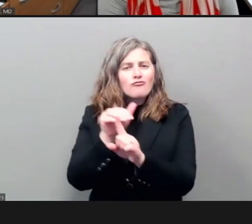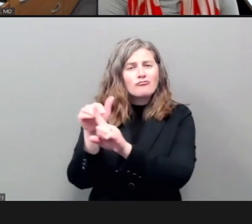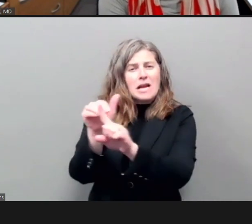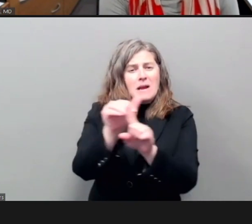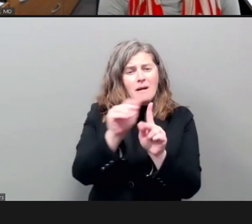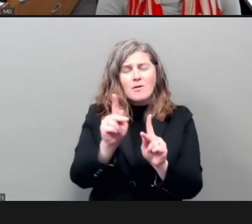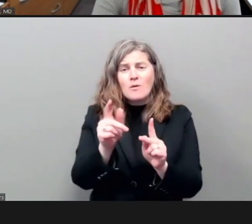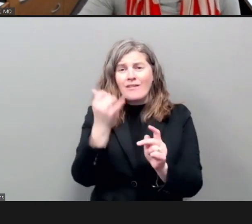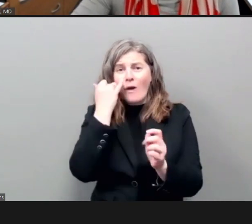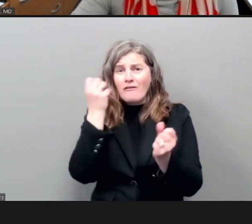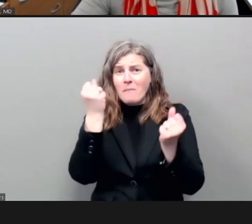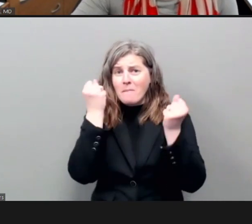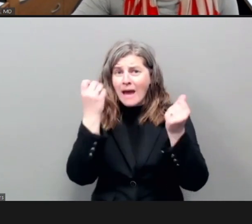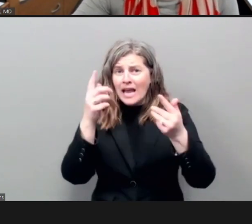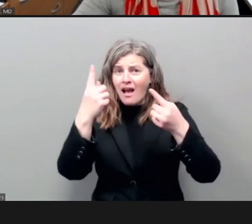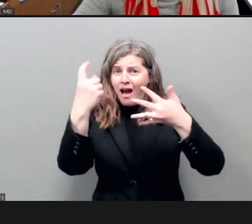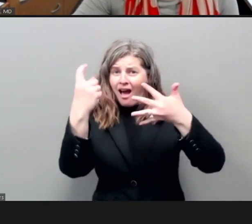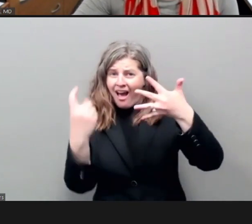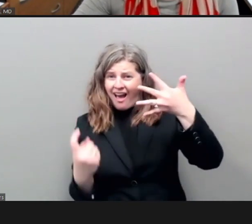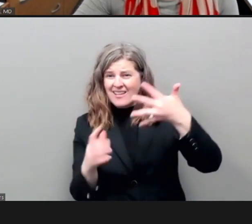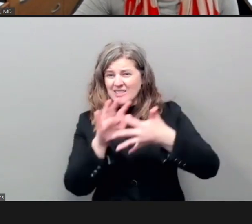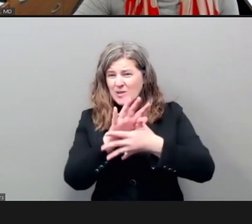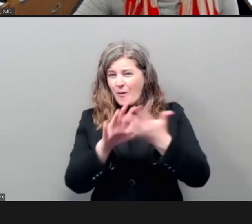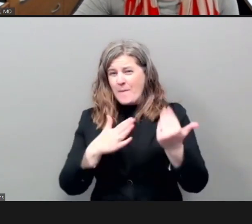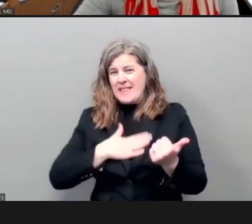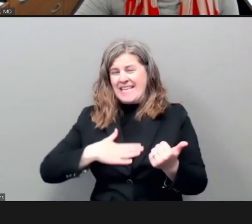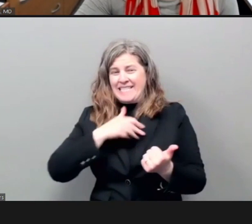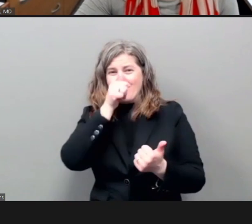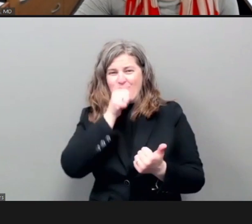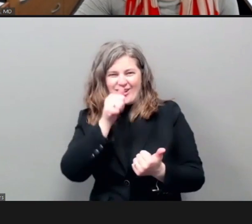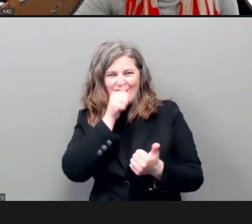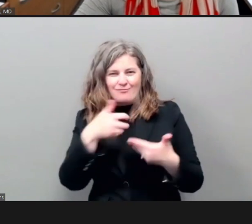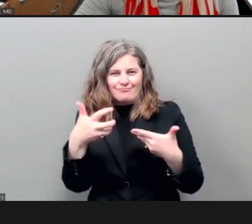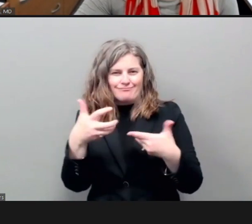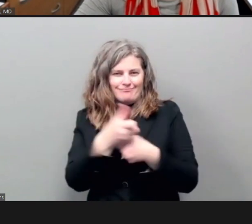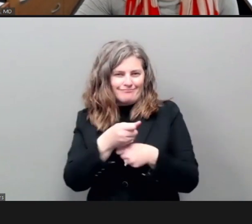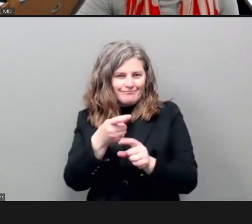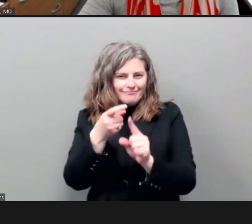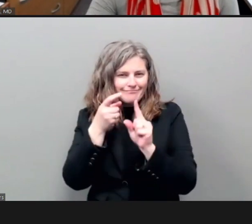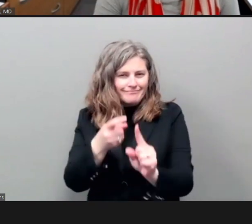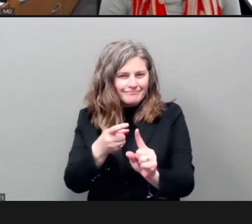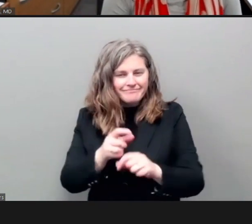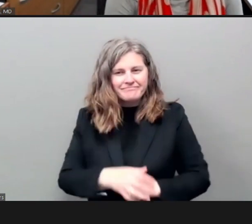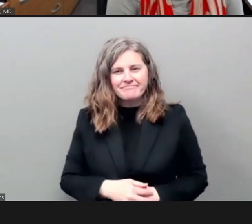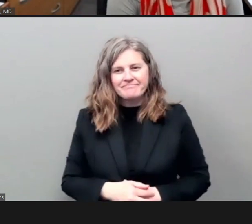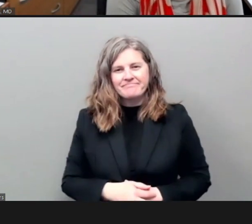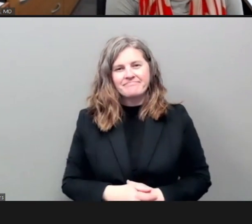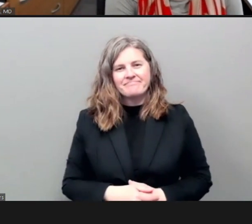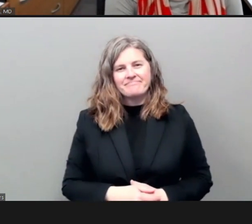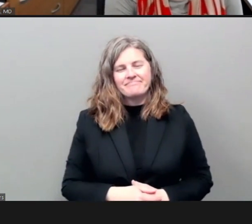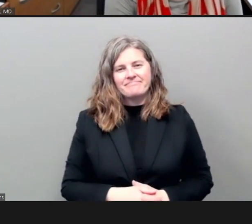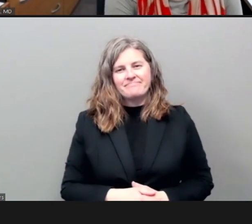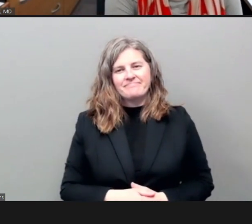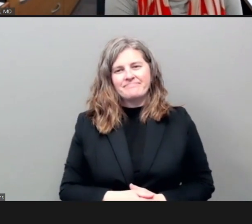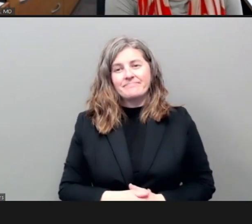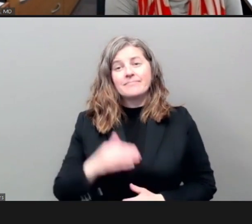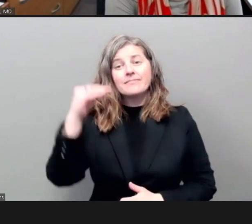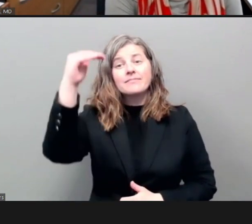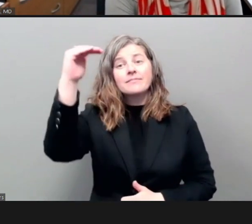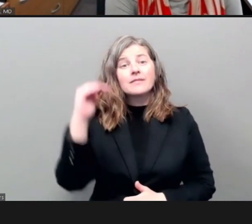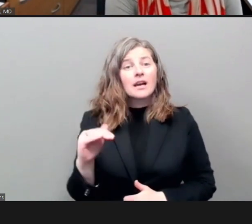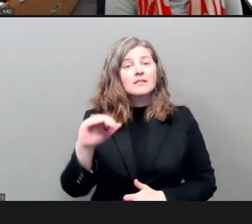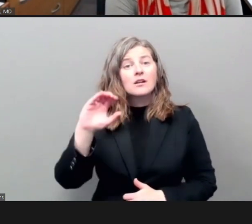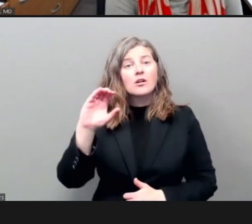have many questions to get through. So your fellow media members appreciate you being concise with your questions. Next, we will